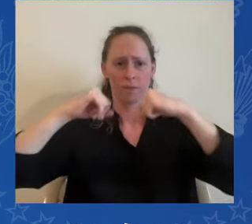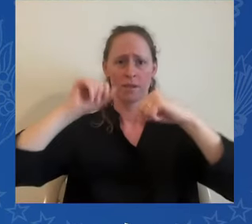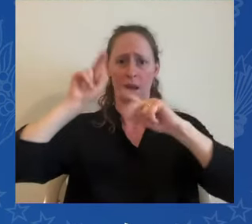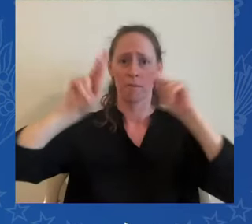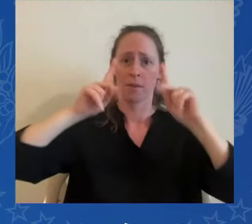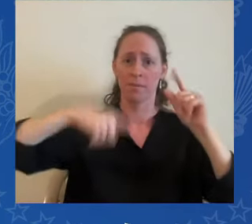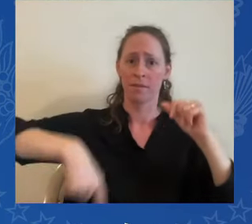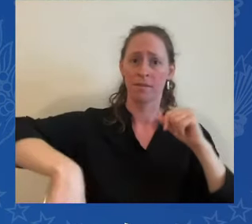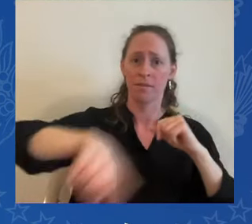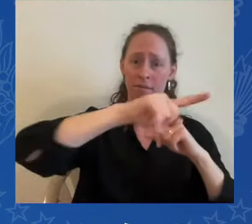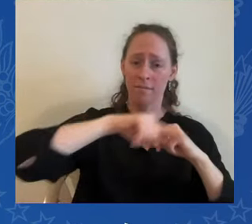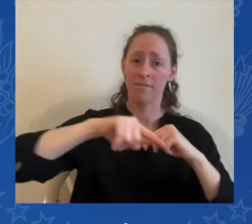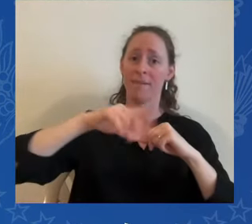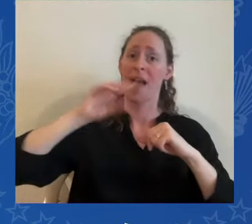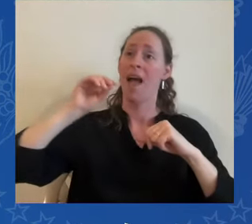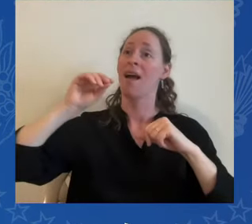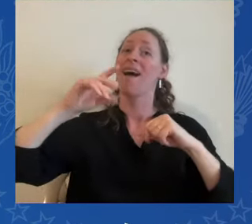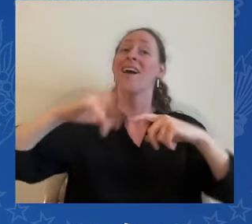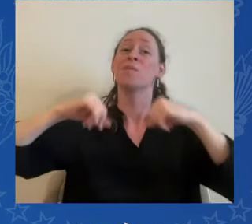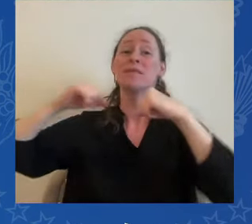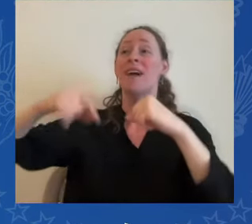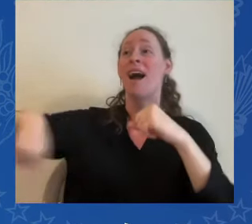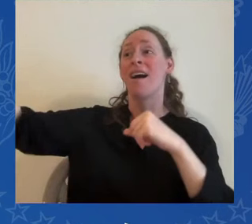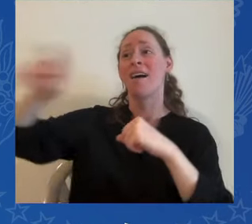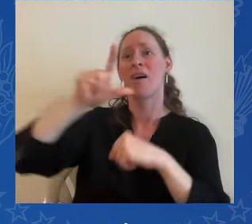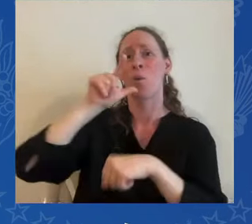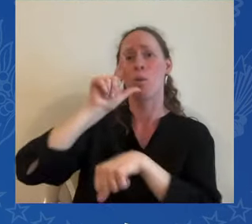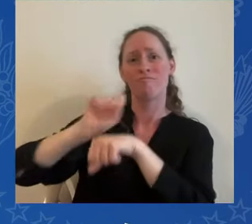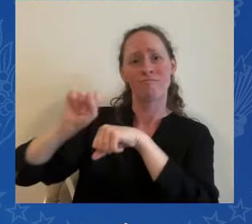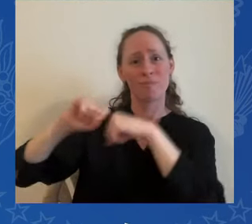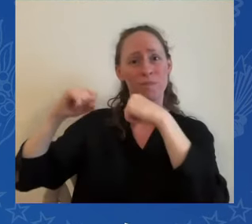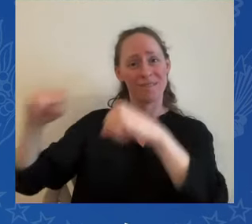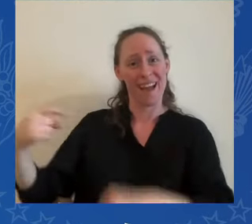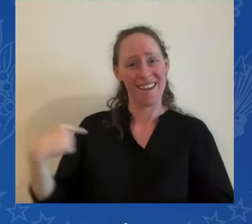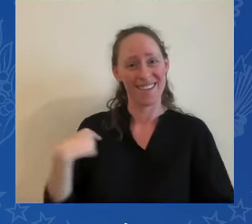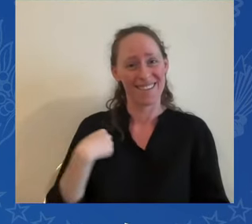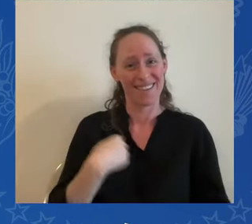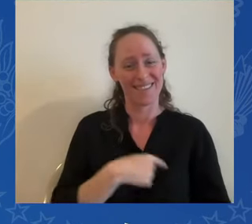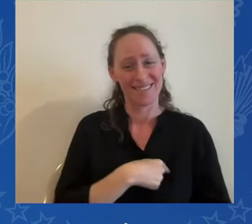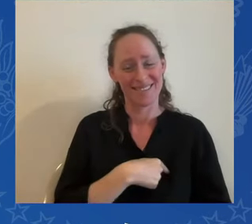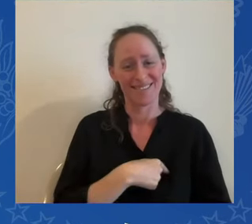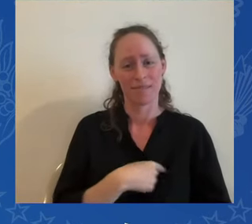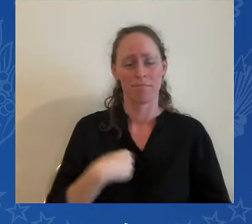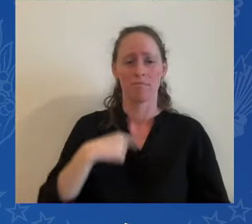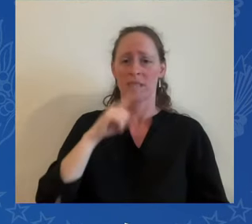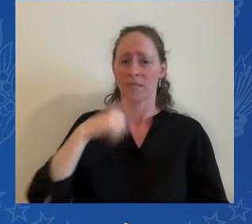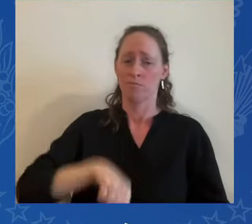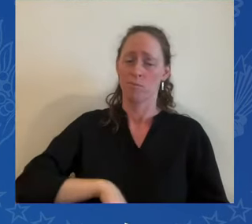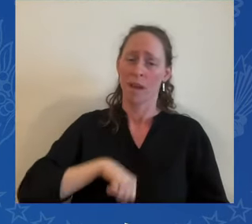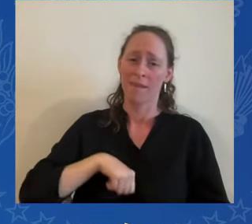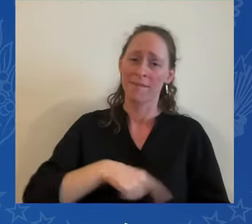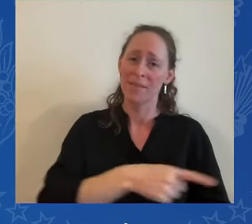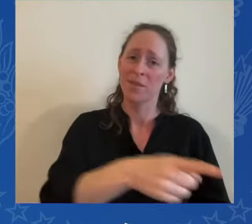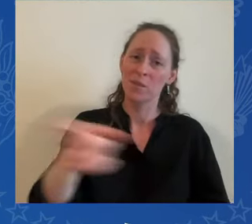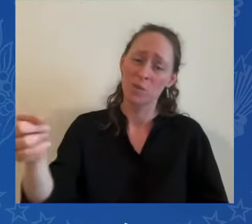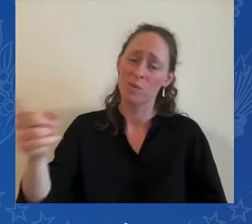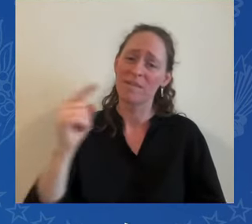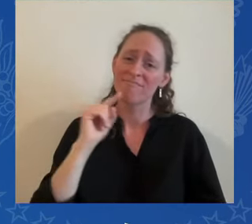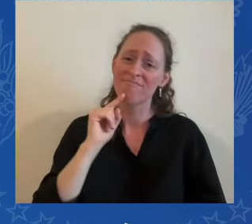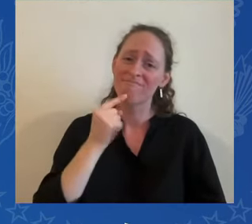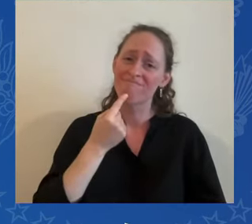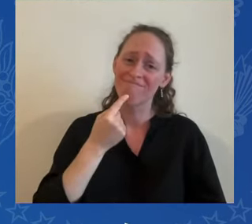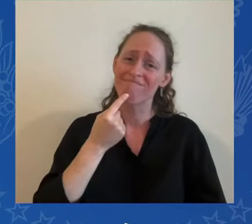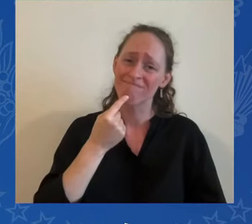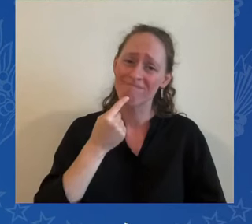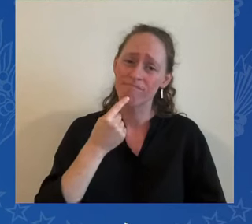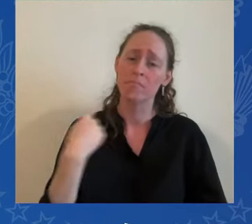all of you, and I mean that. Incredibly proud of all of you. And we're going to have your back as long as we